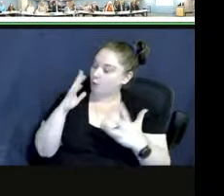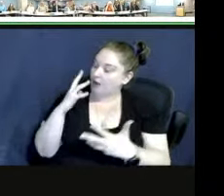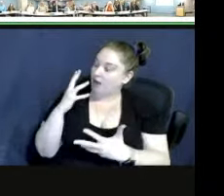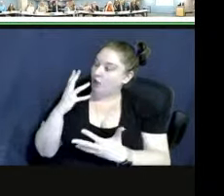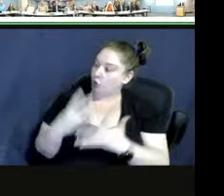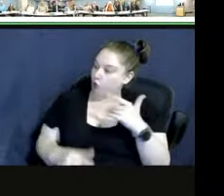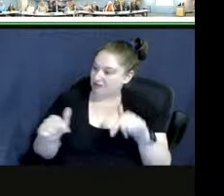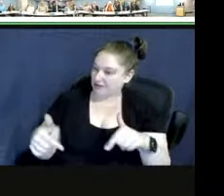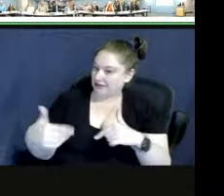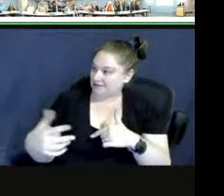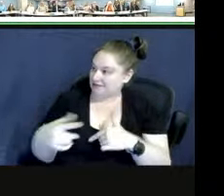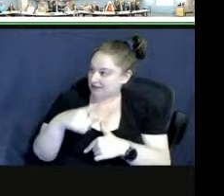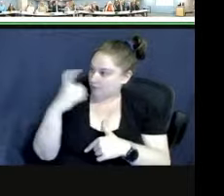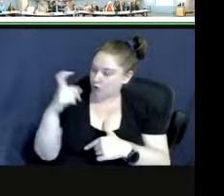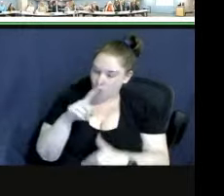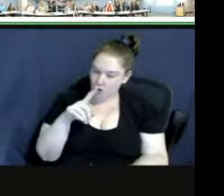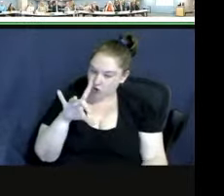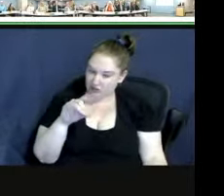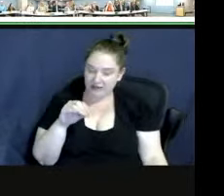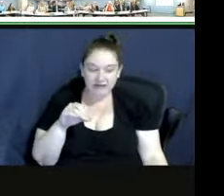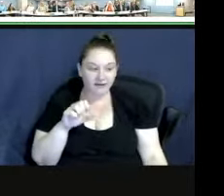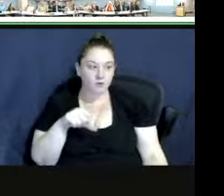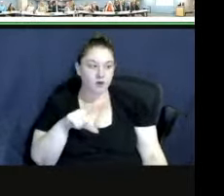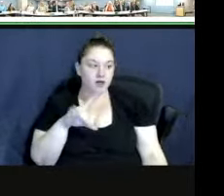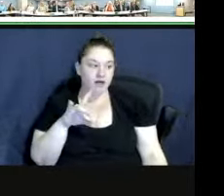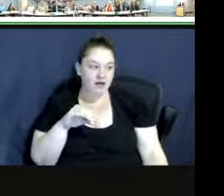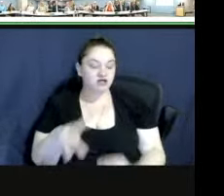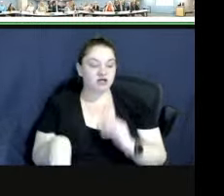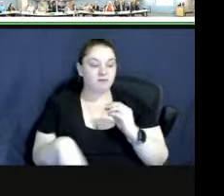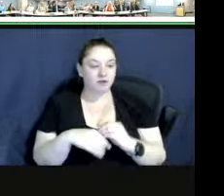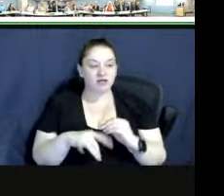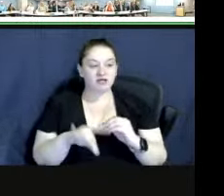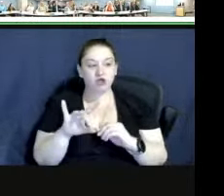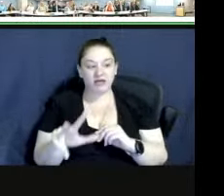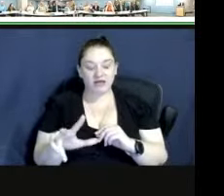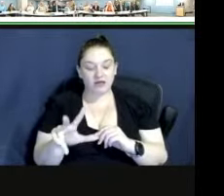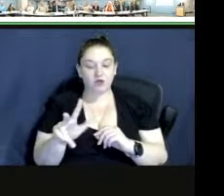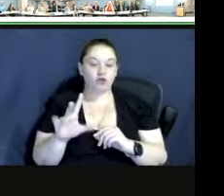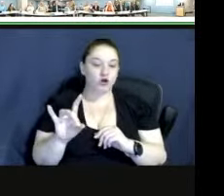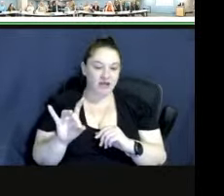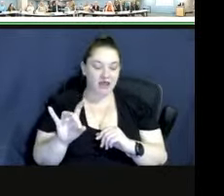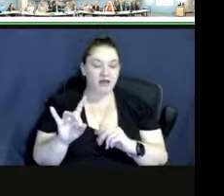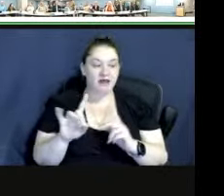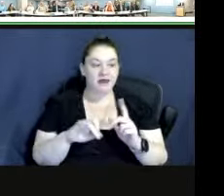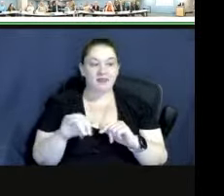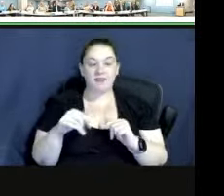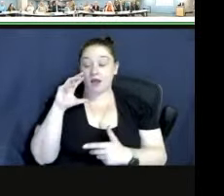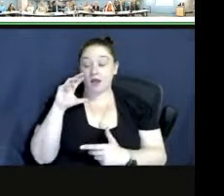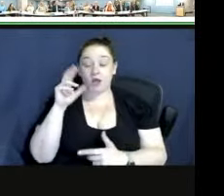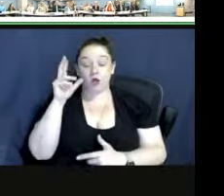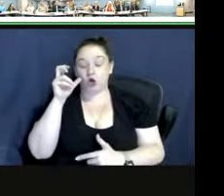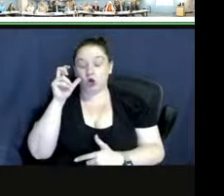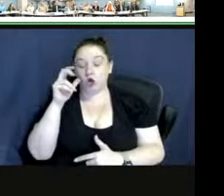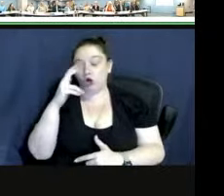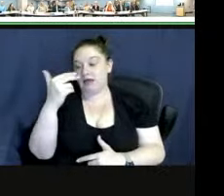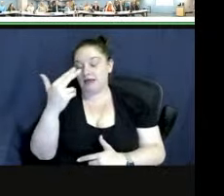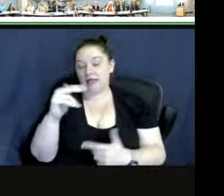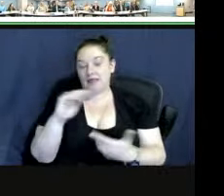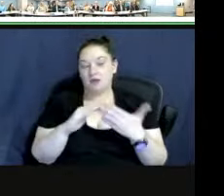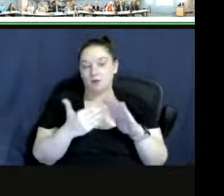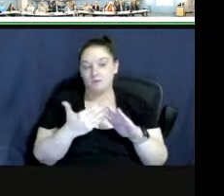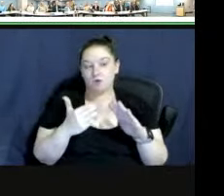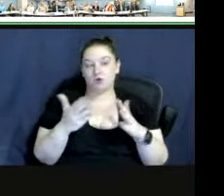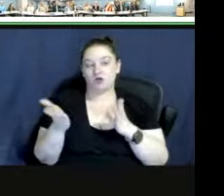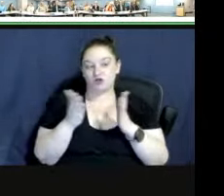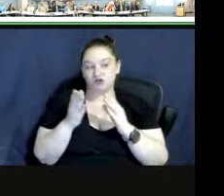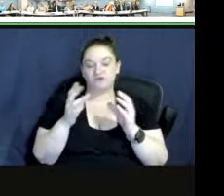180? It's 180 plus the 38, and then I heard that Catholic Community Services, which I'm not sure how their funding is structured, but they're adding